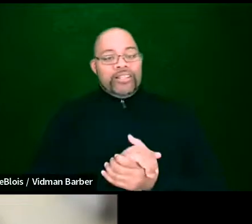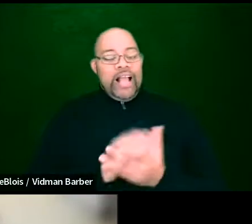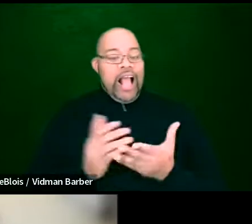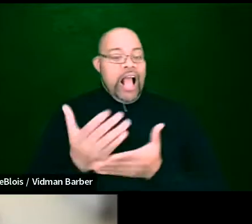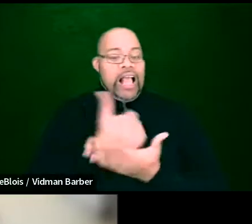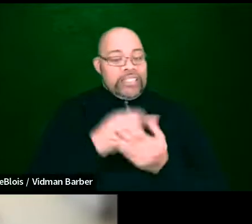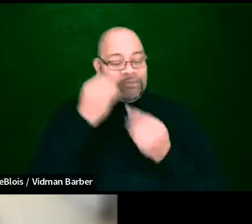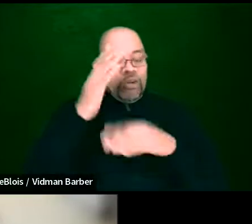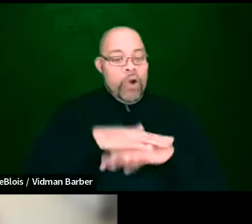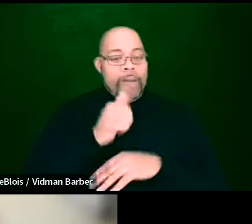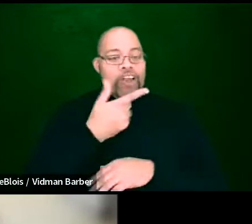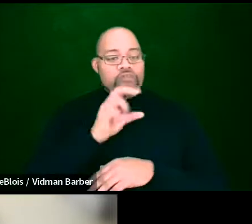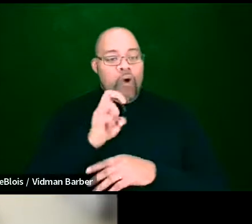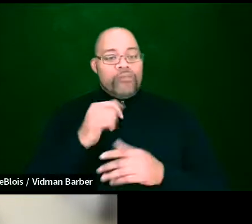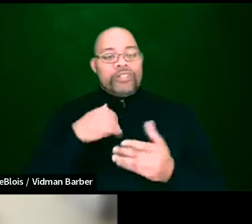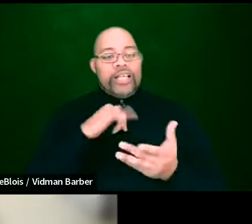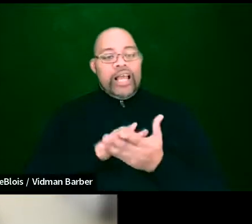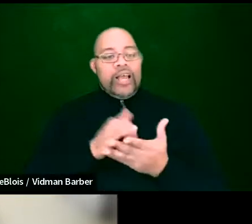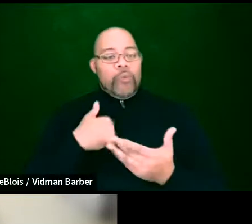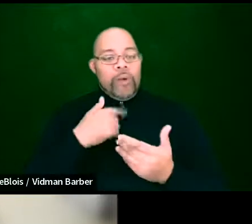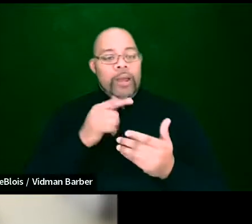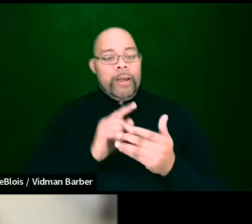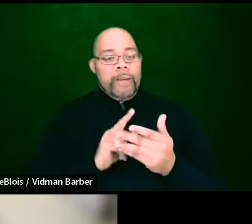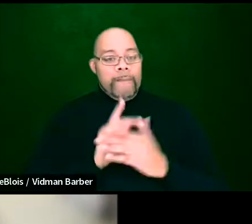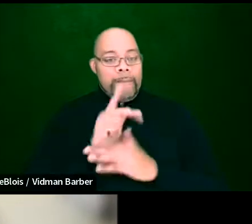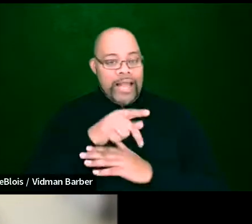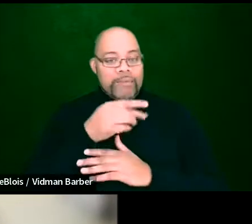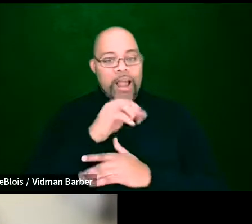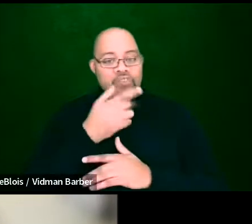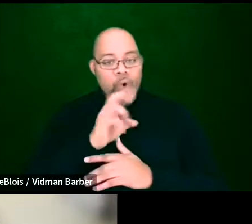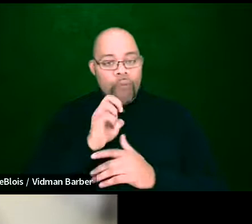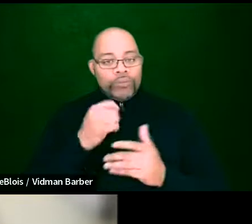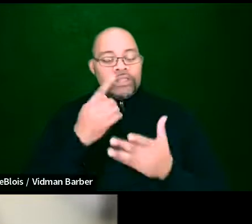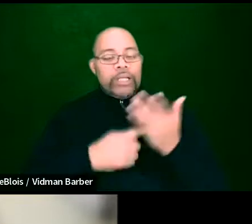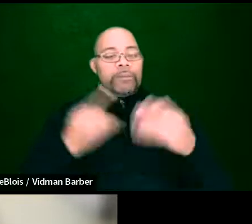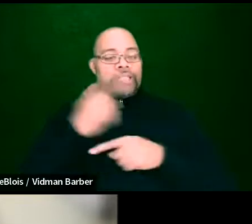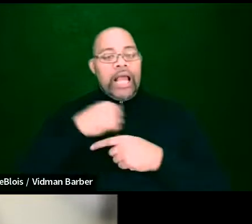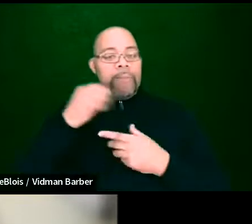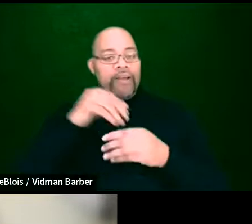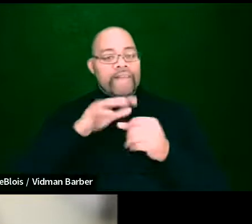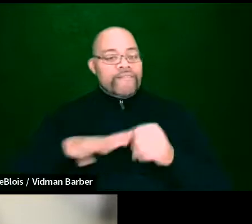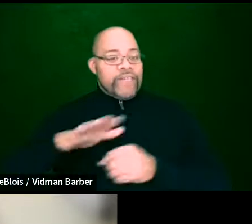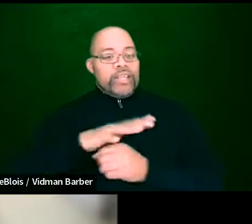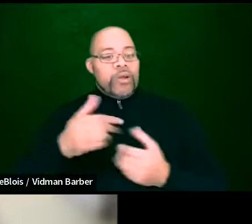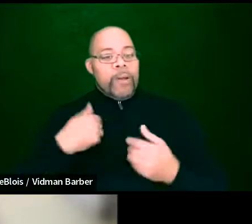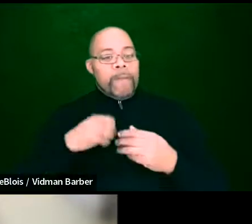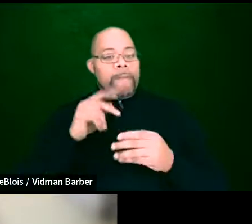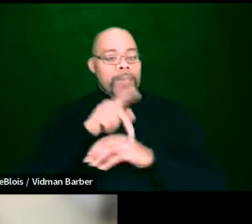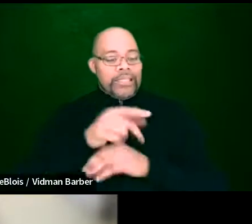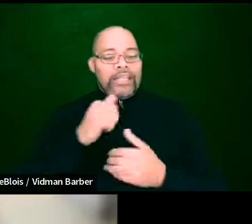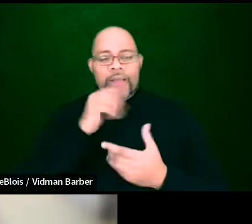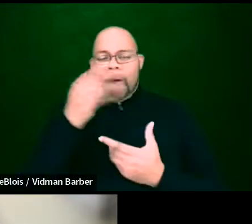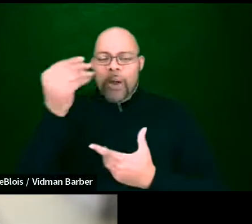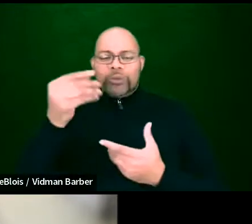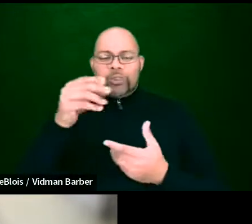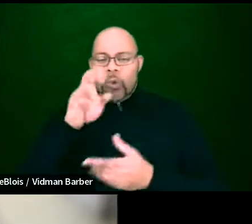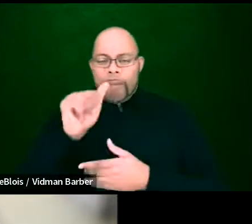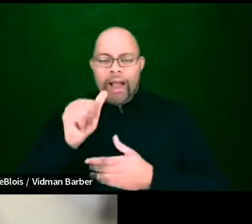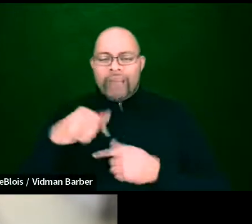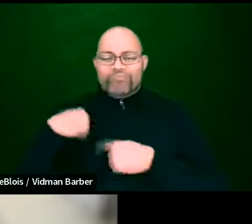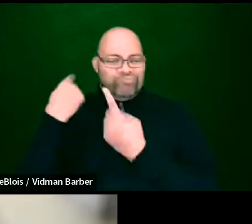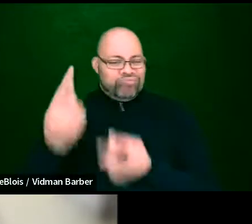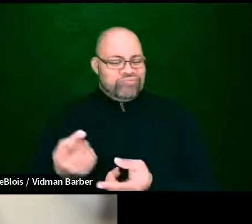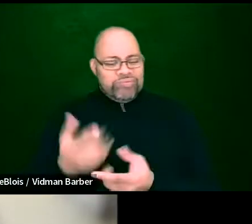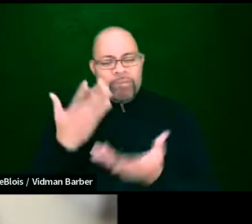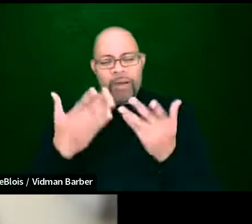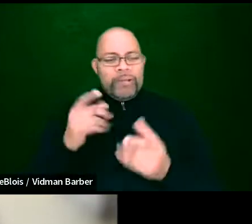data on our mangroves. So we're planting mangroves. So some days I'm out in the field planting mangroves. I haven't been out scuba diving in a while, but